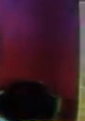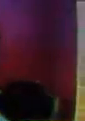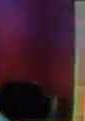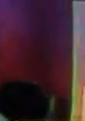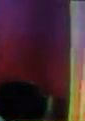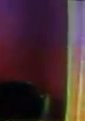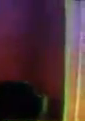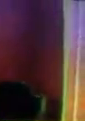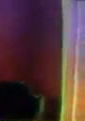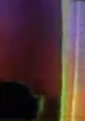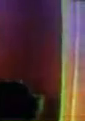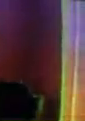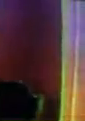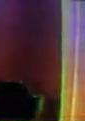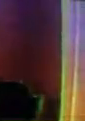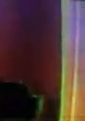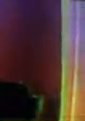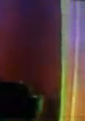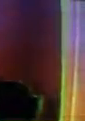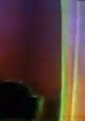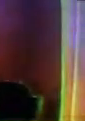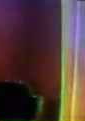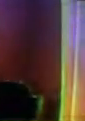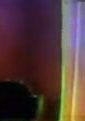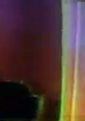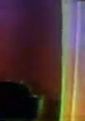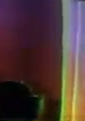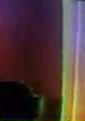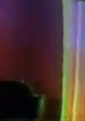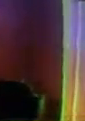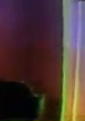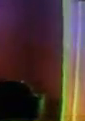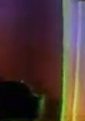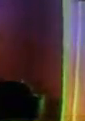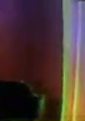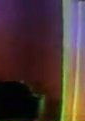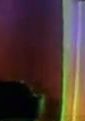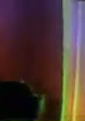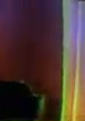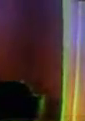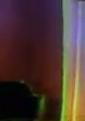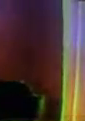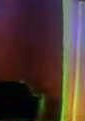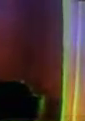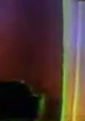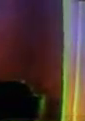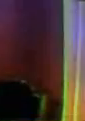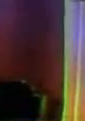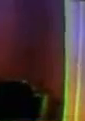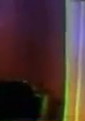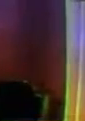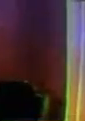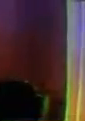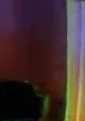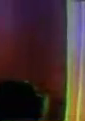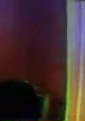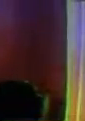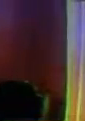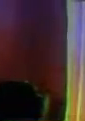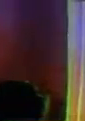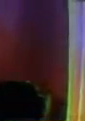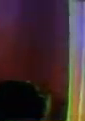Mr. Speaker, last month a number of my constituents were presented with Canada's highest honours for bravery. On August the 14th, 2008,